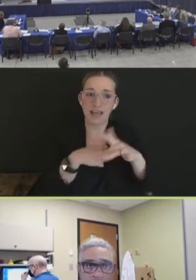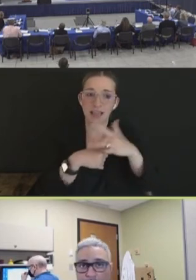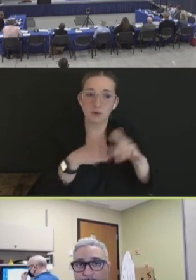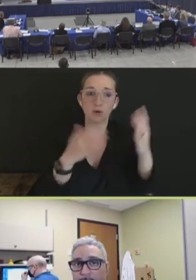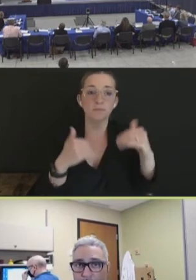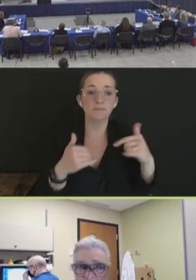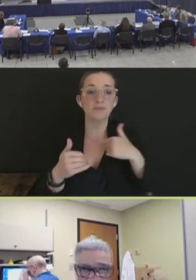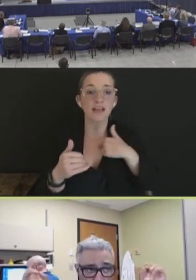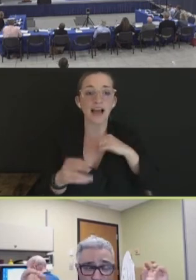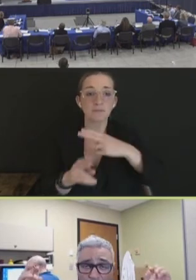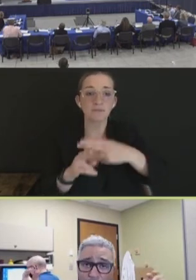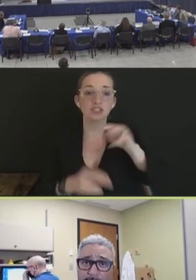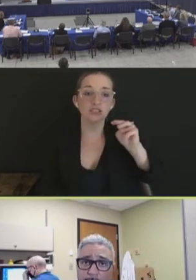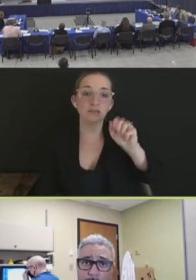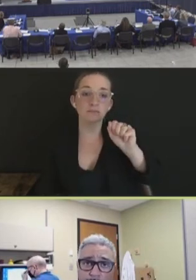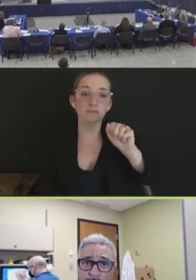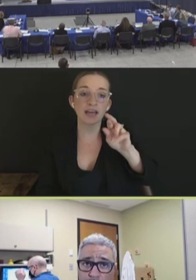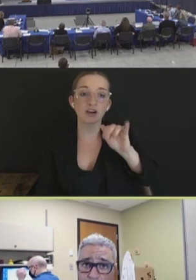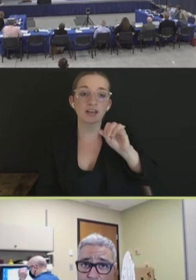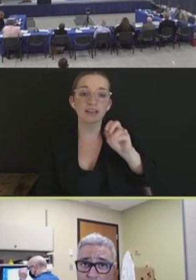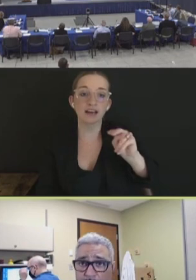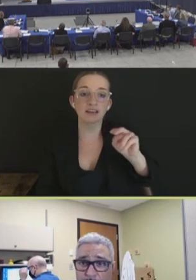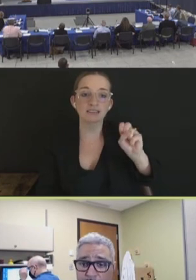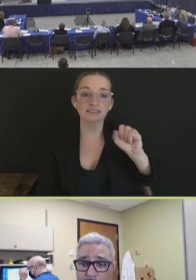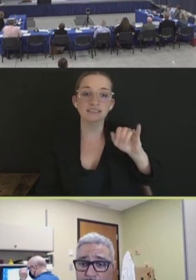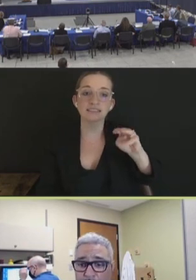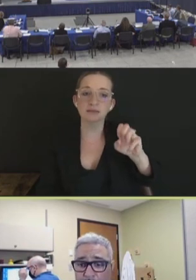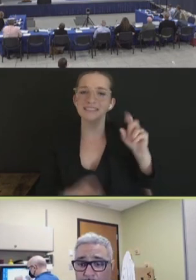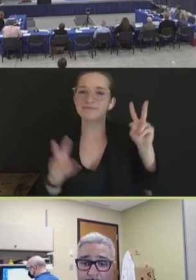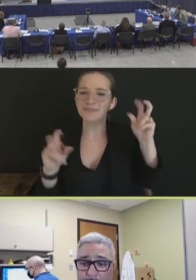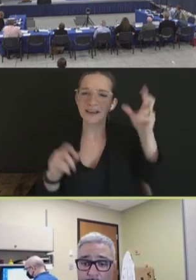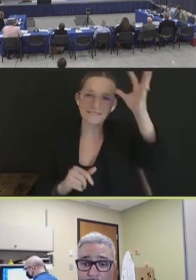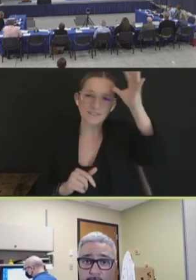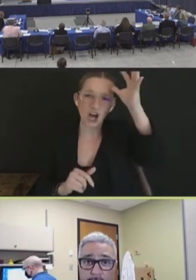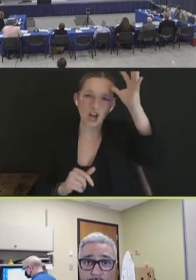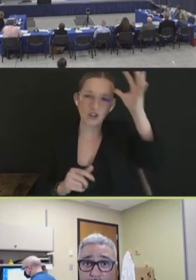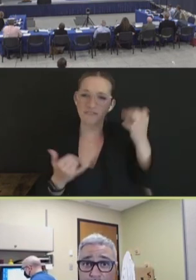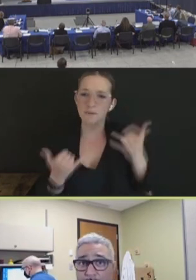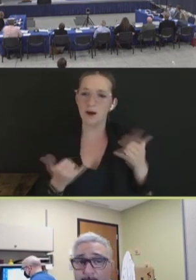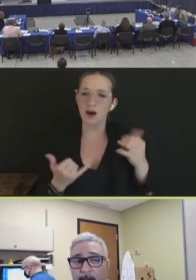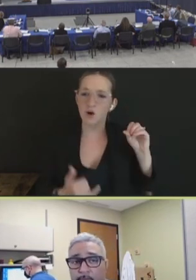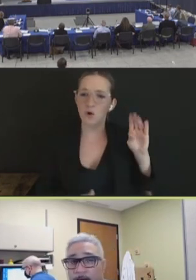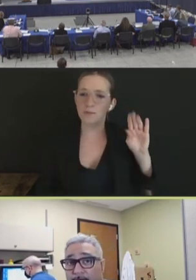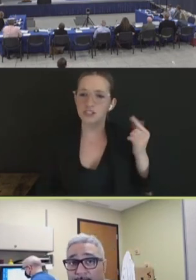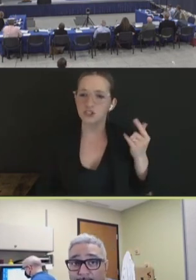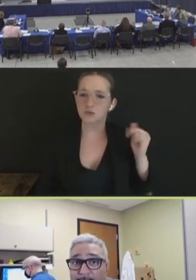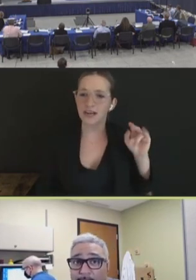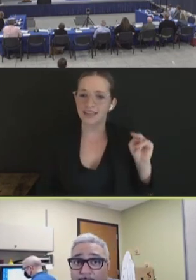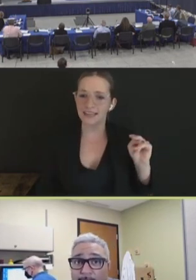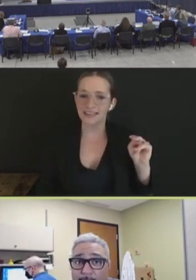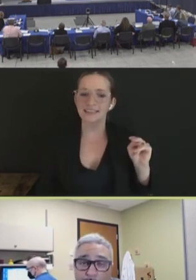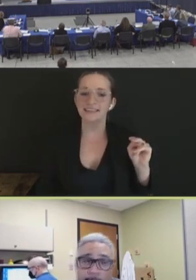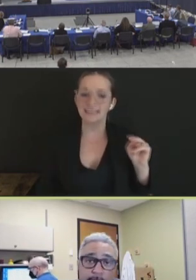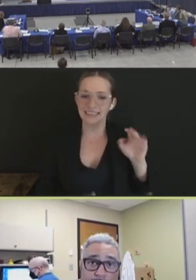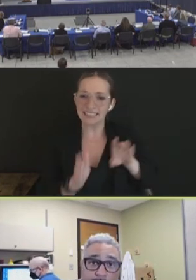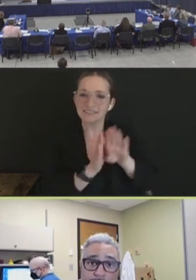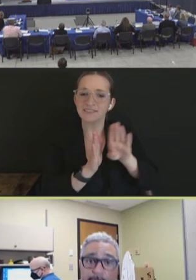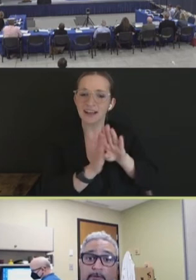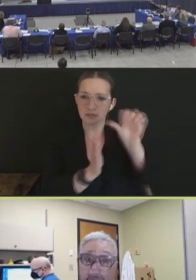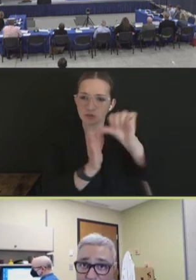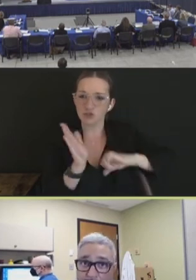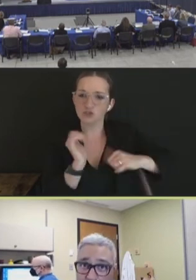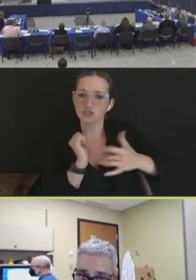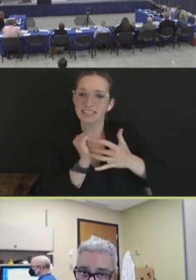him. He's considered the father of modern OBGYN, developed some very elaborate surgical techniques, but he did it by experimenting on